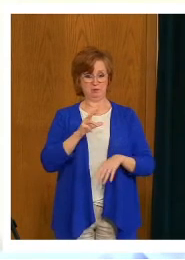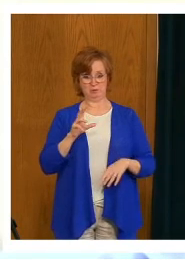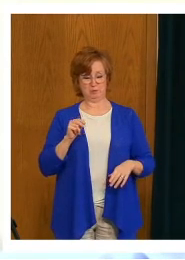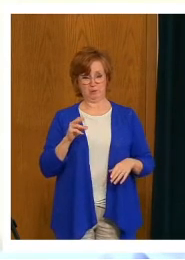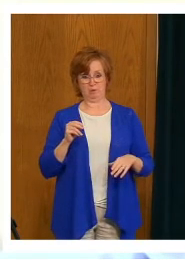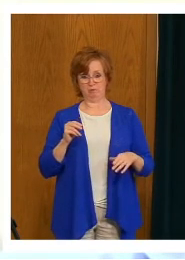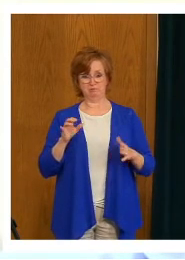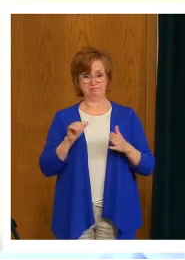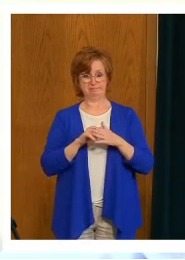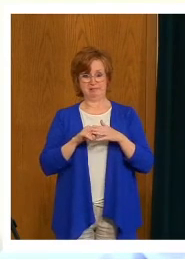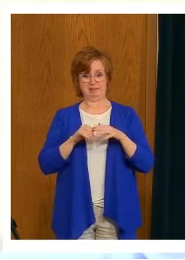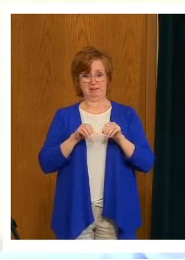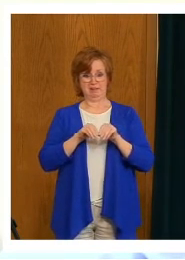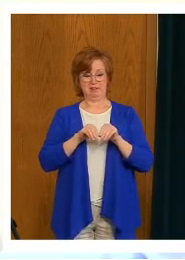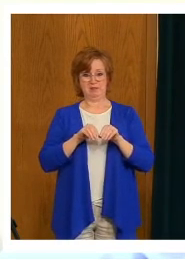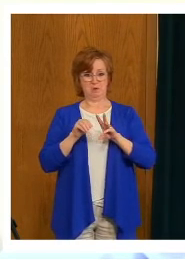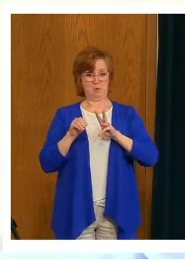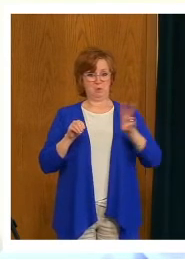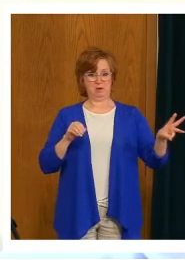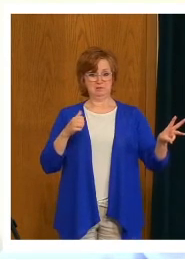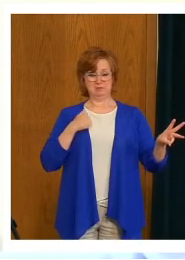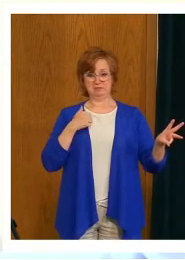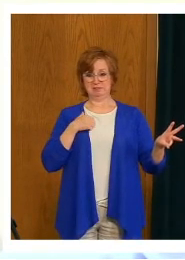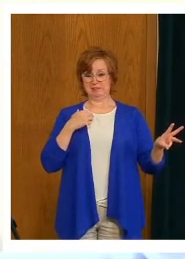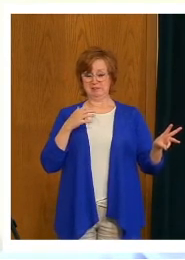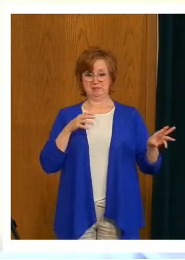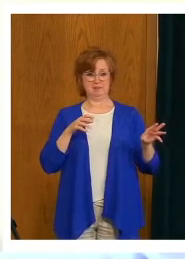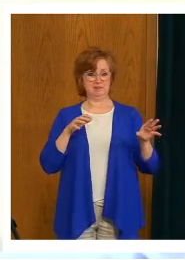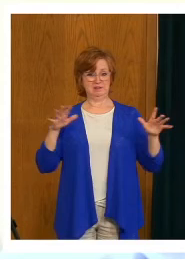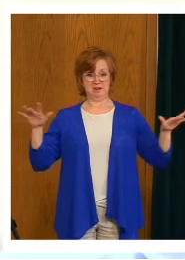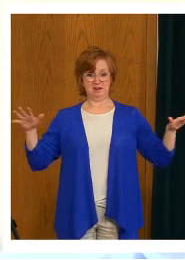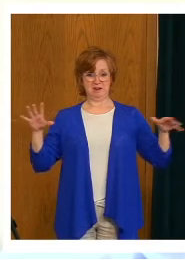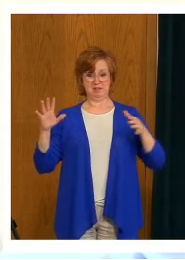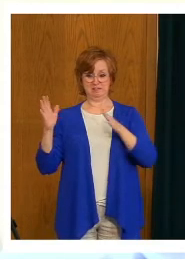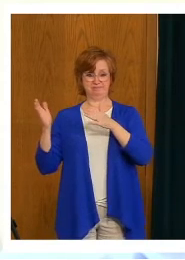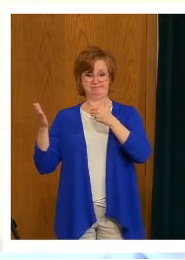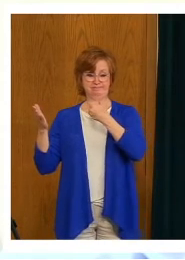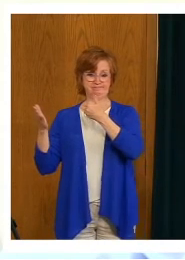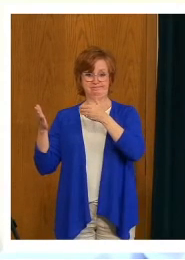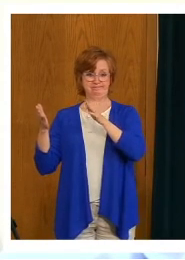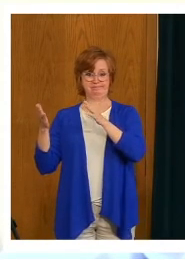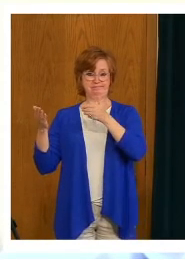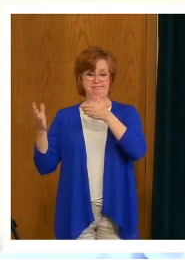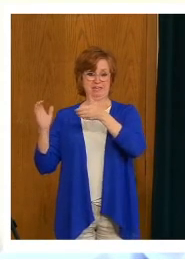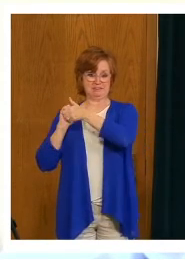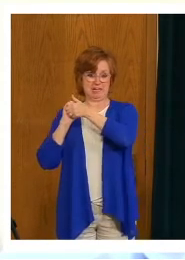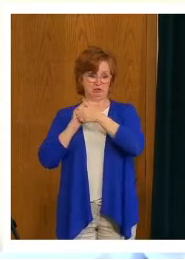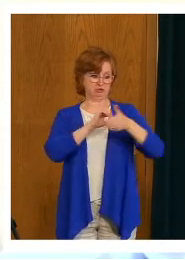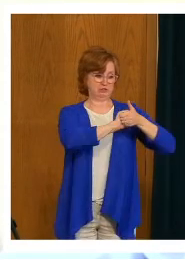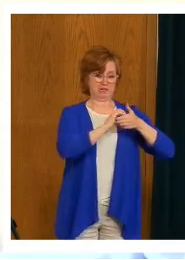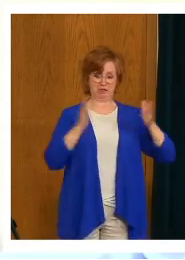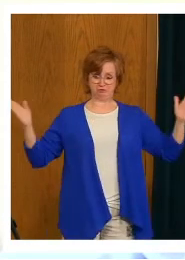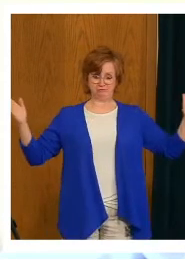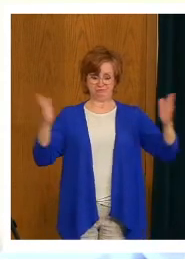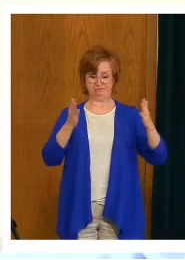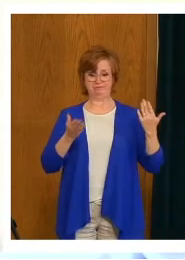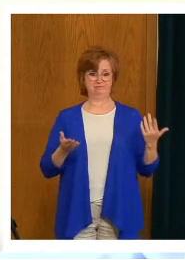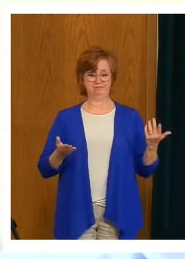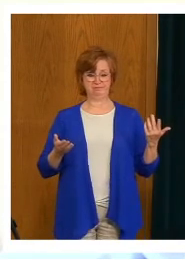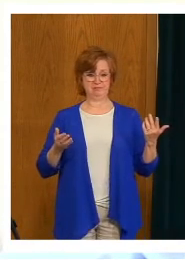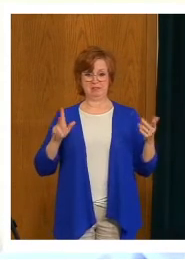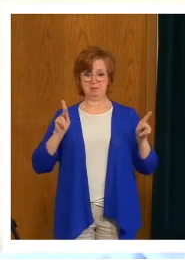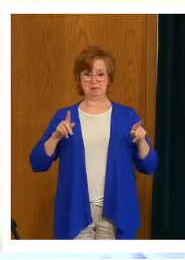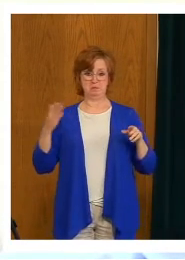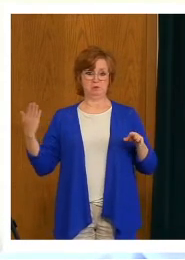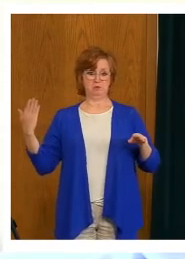into not just Western Canada, but nationally and as part of North America. And of course, many Canadians